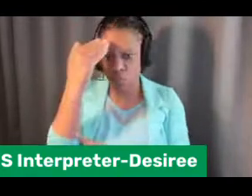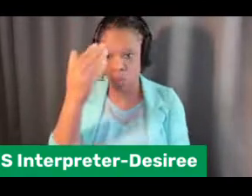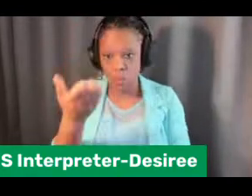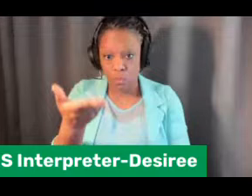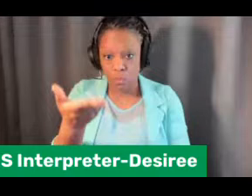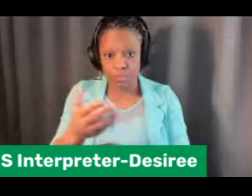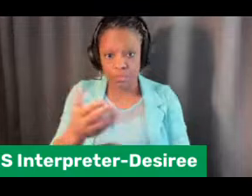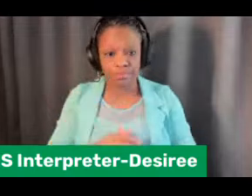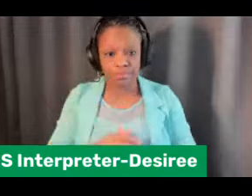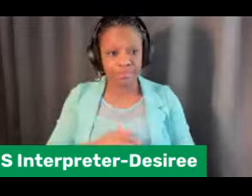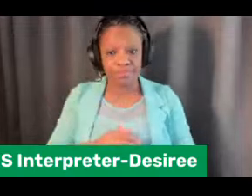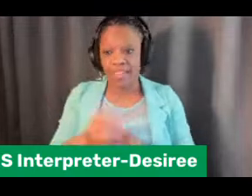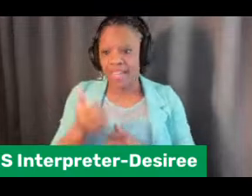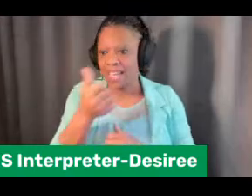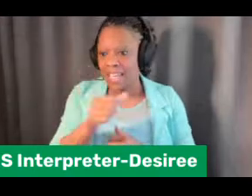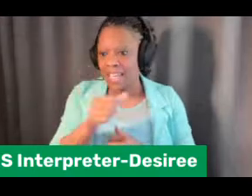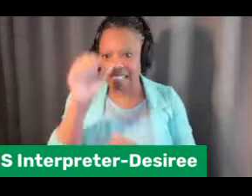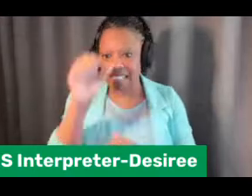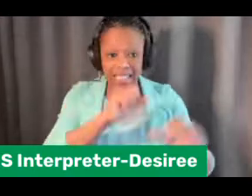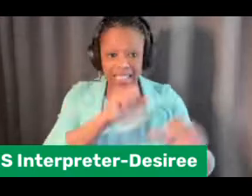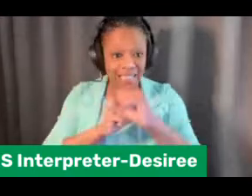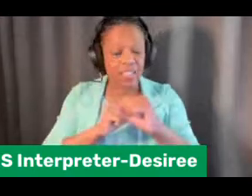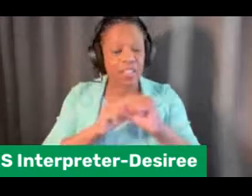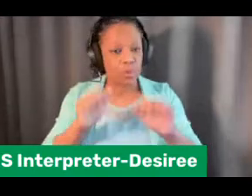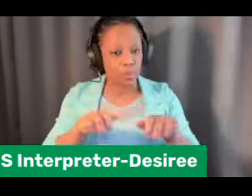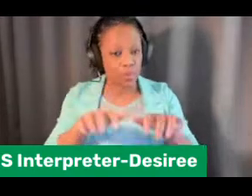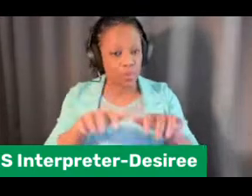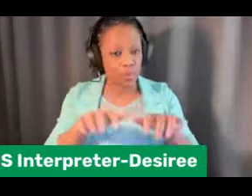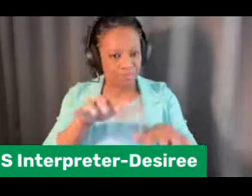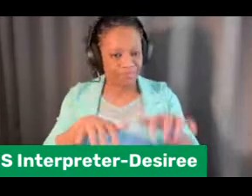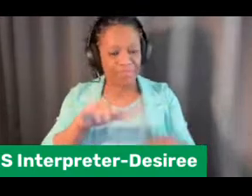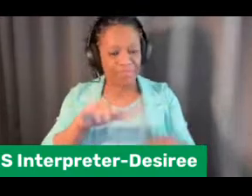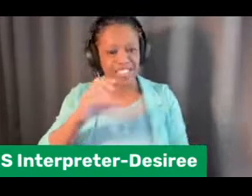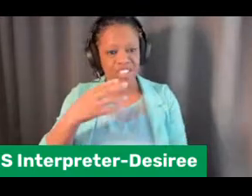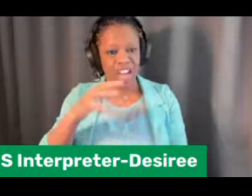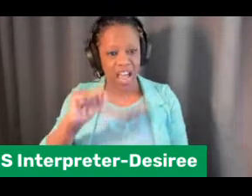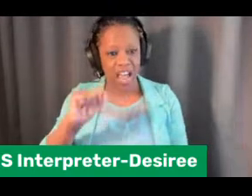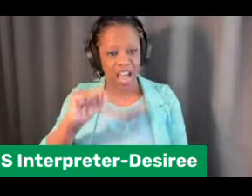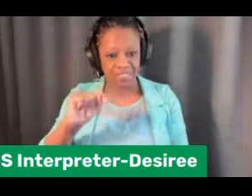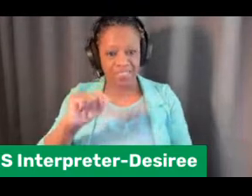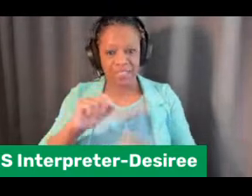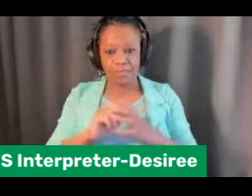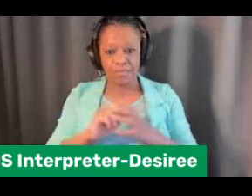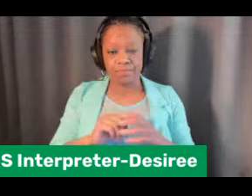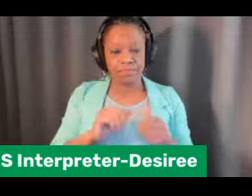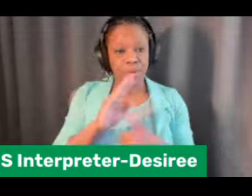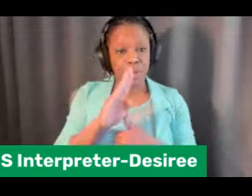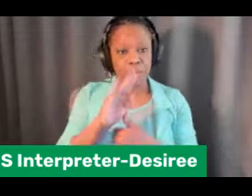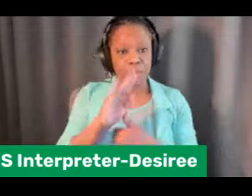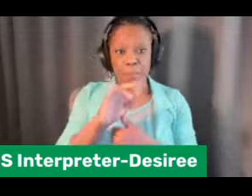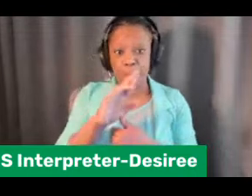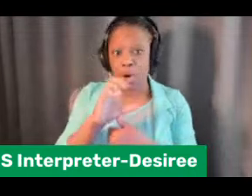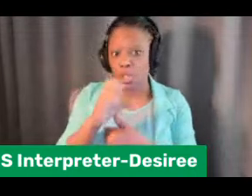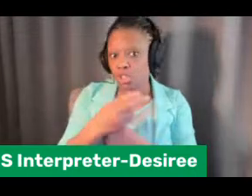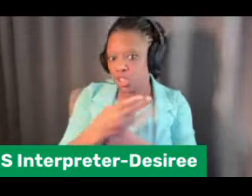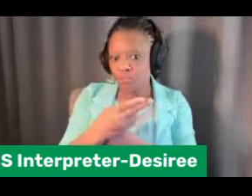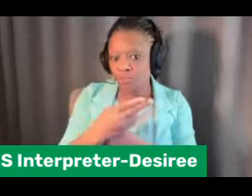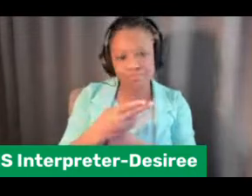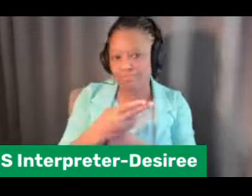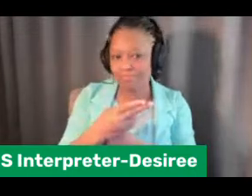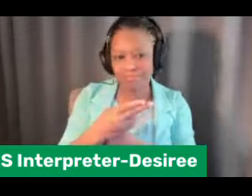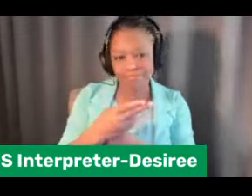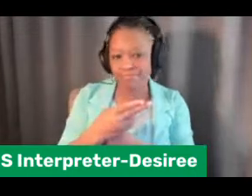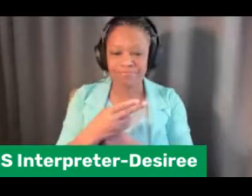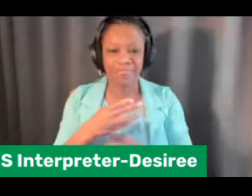Any guesses you could share in the chat? It's not birch. These are